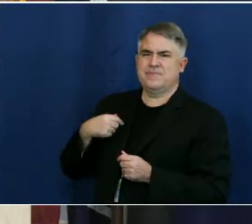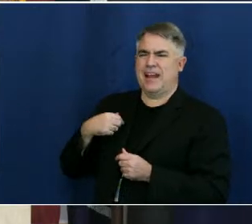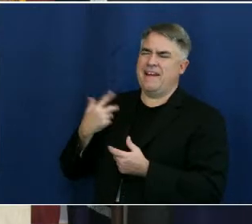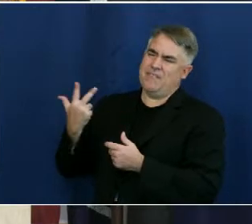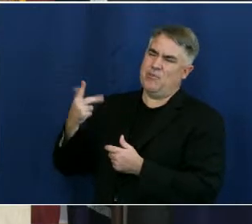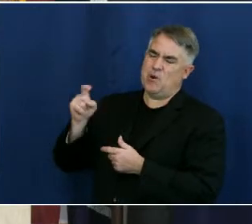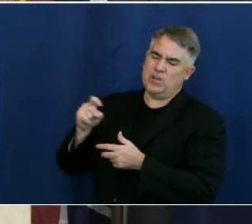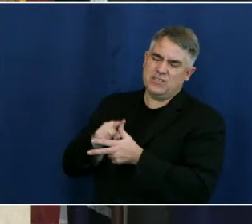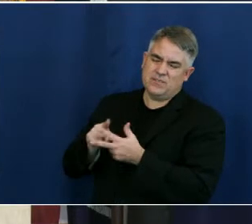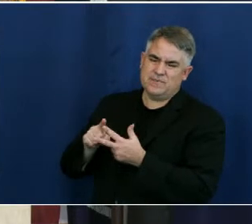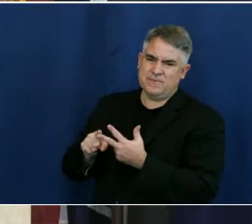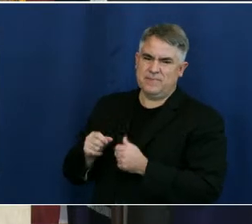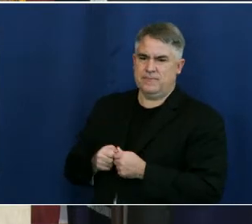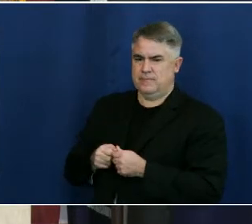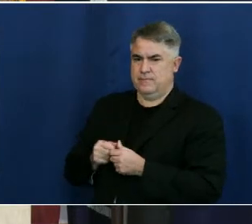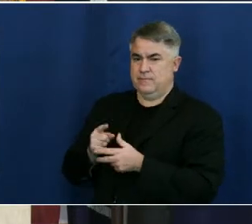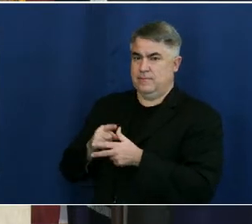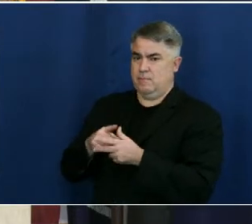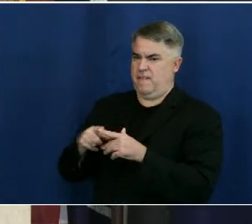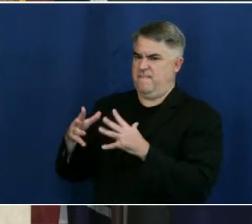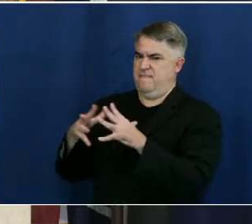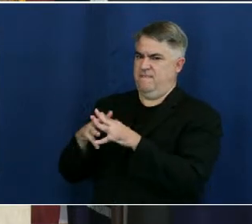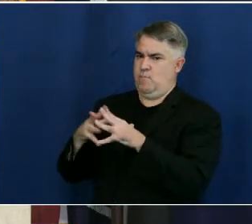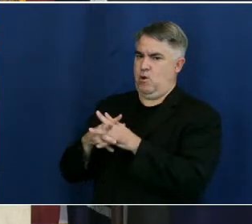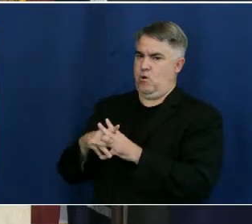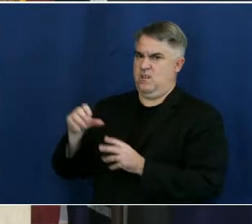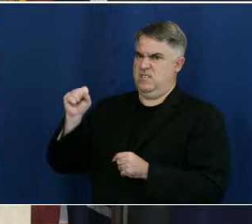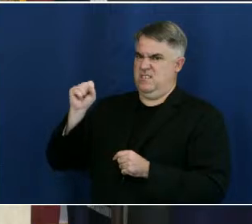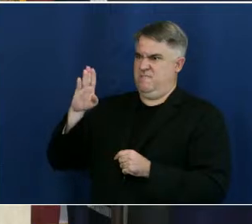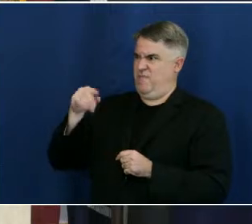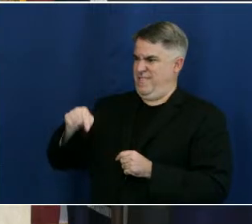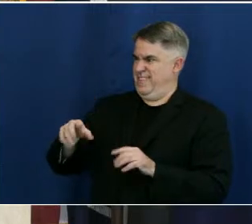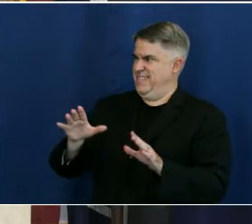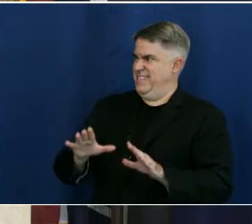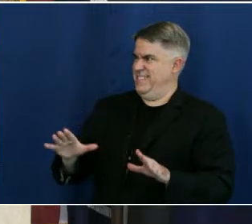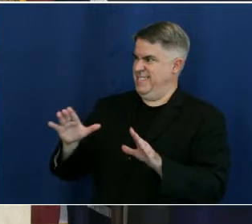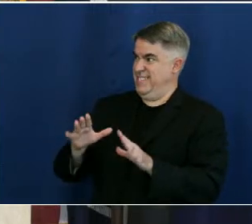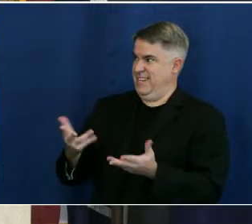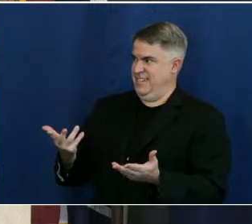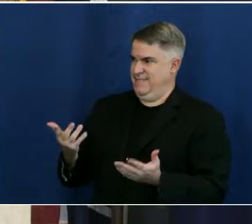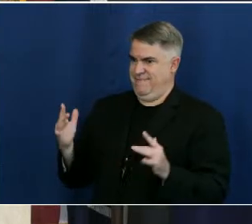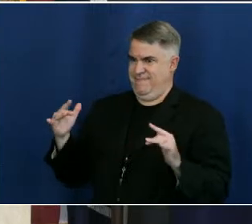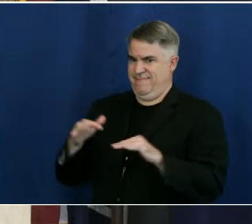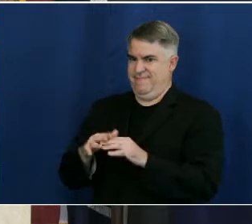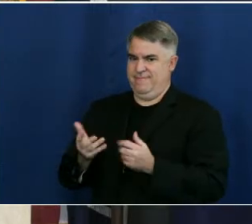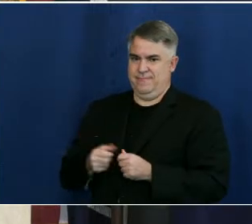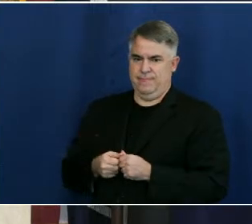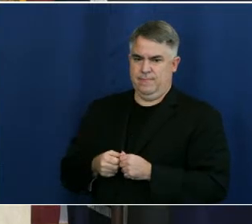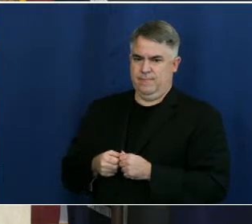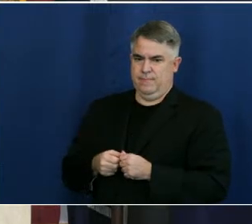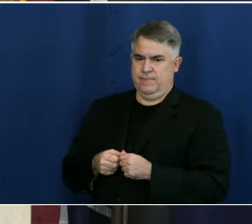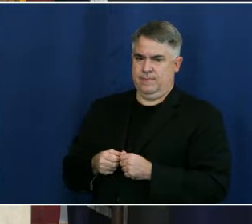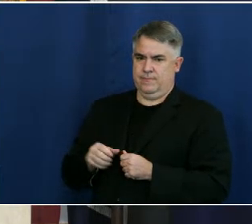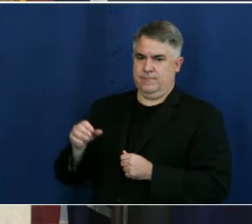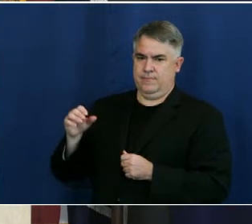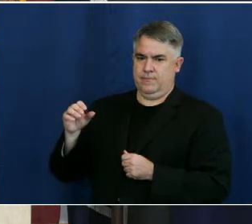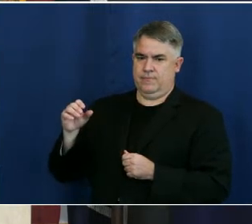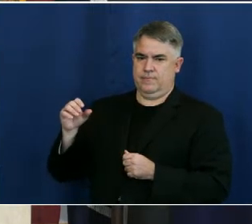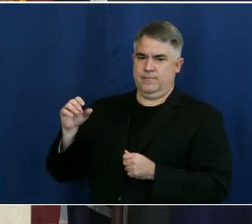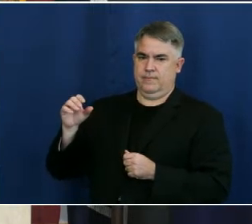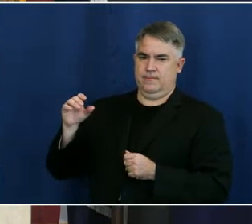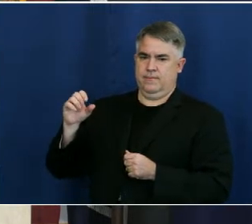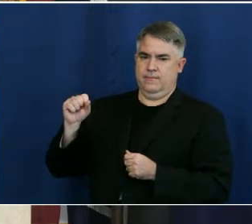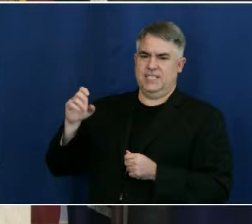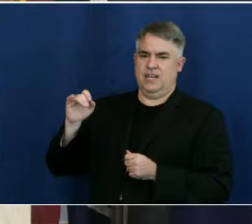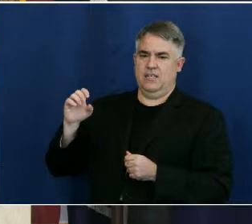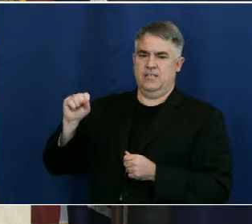the Super Bowl Sunday this weekend. Secretary Galley this week expressed concern about the potential for Super Bowl becoming a